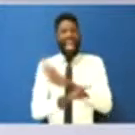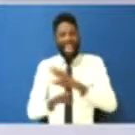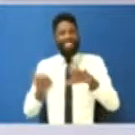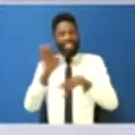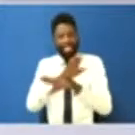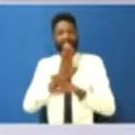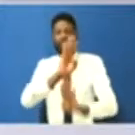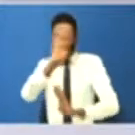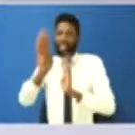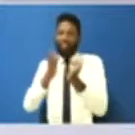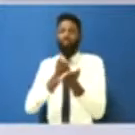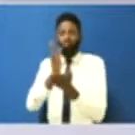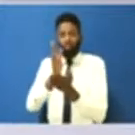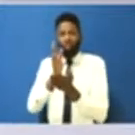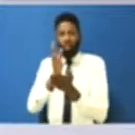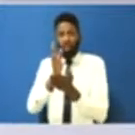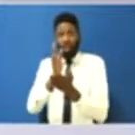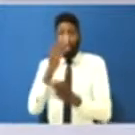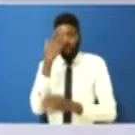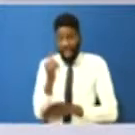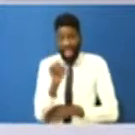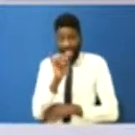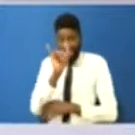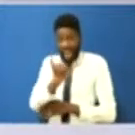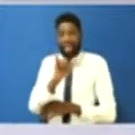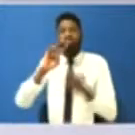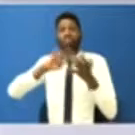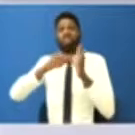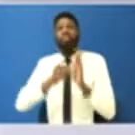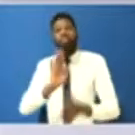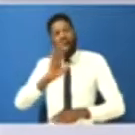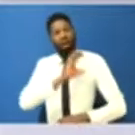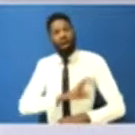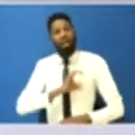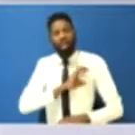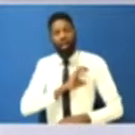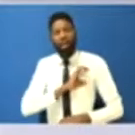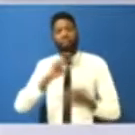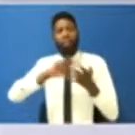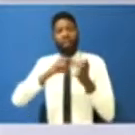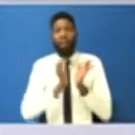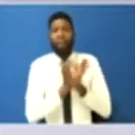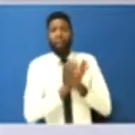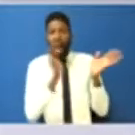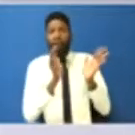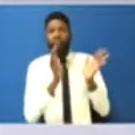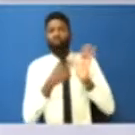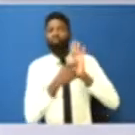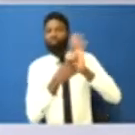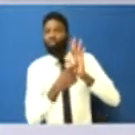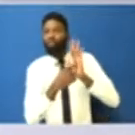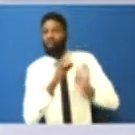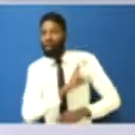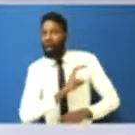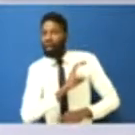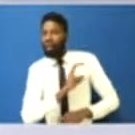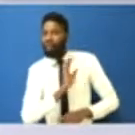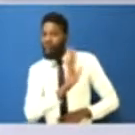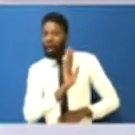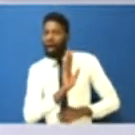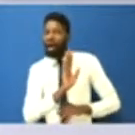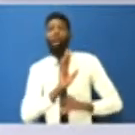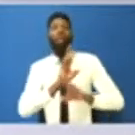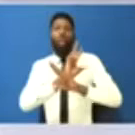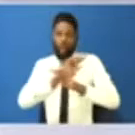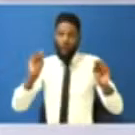i think integrity defines who you are and it's not about who you are in public but also who you are in private and that that's what